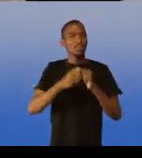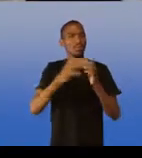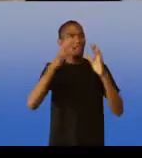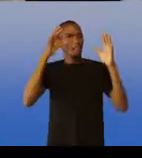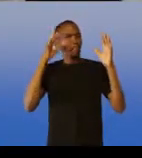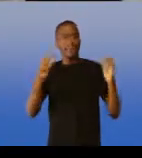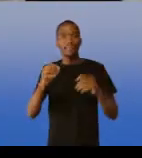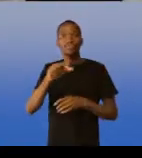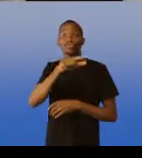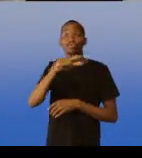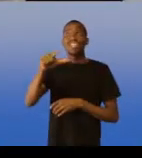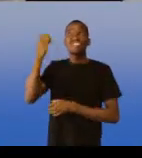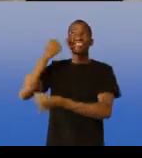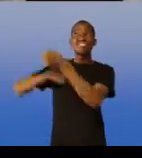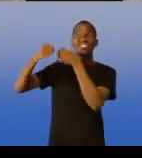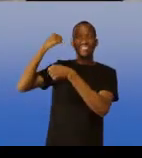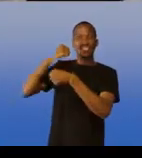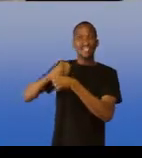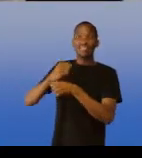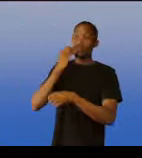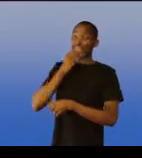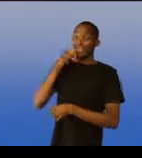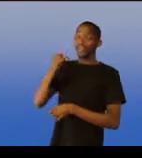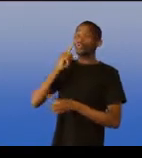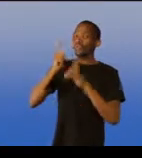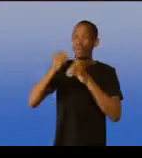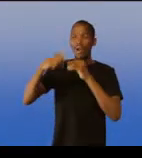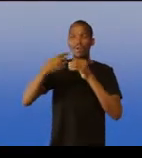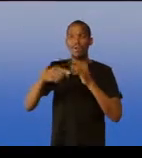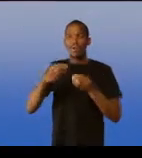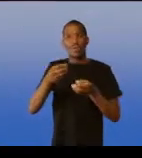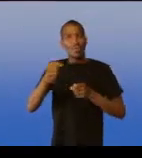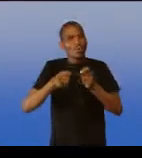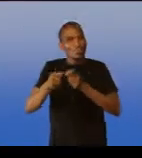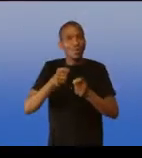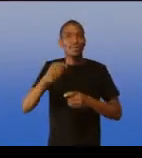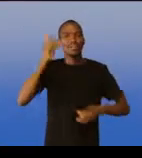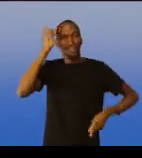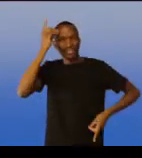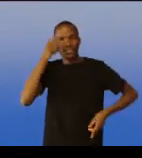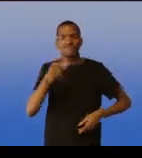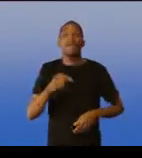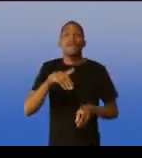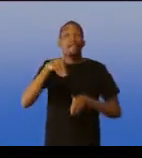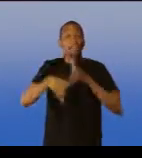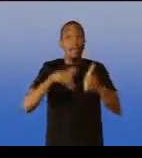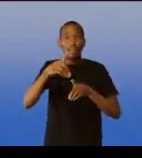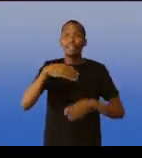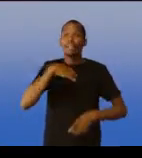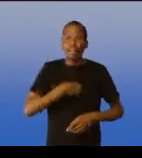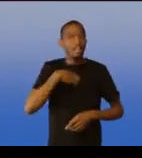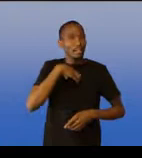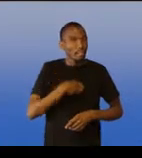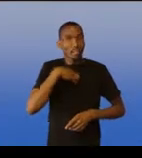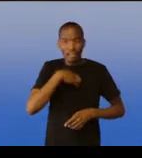And now 20 years later, we're actually talking about epidemic control. People were getting sick and we are at the loss of what